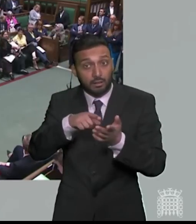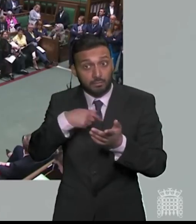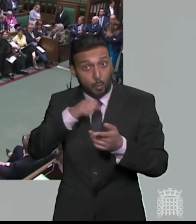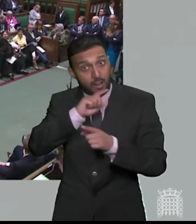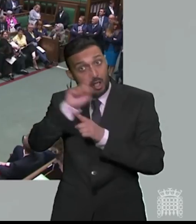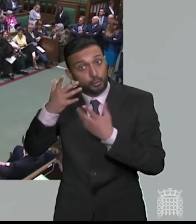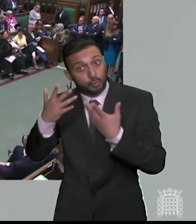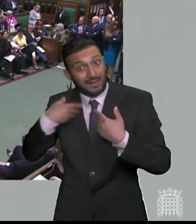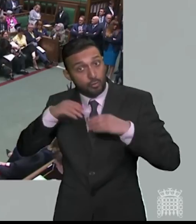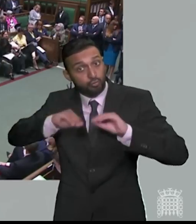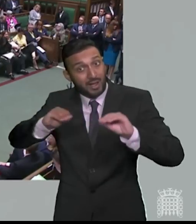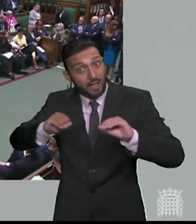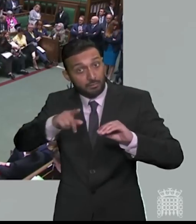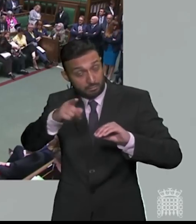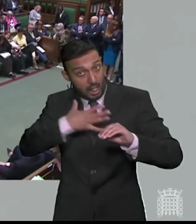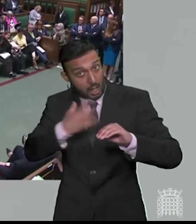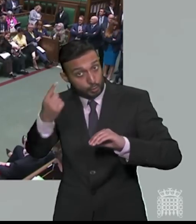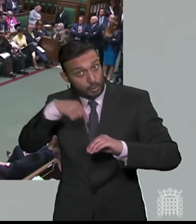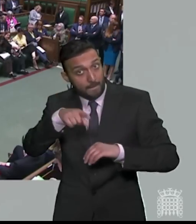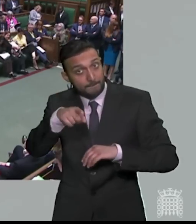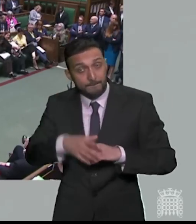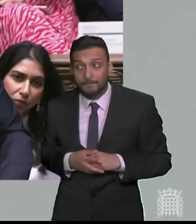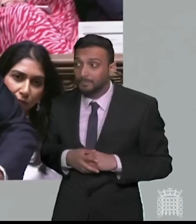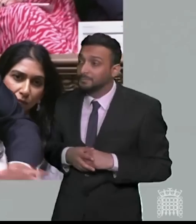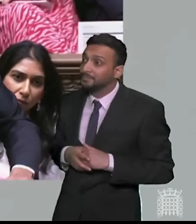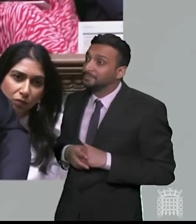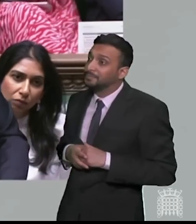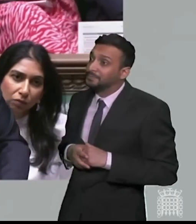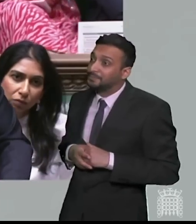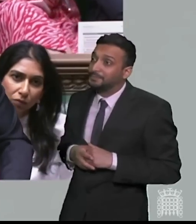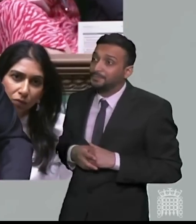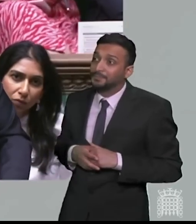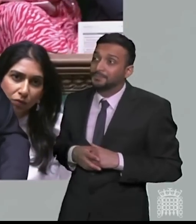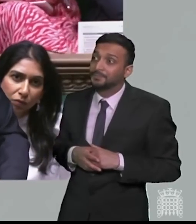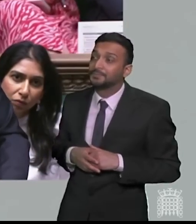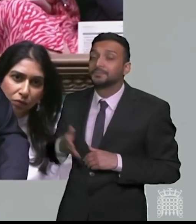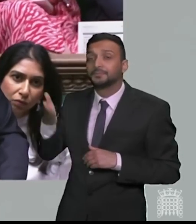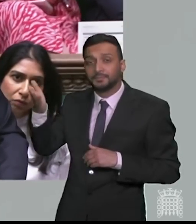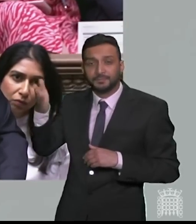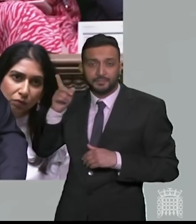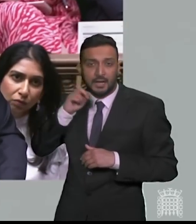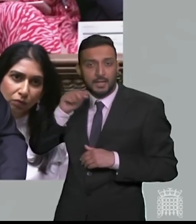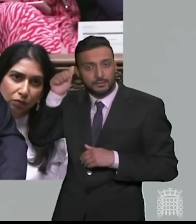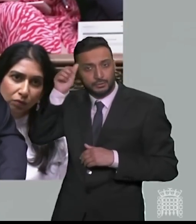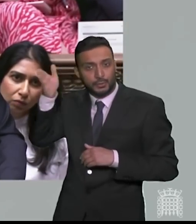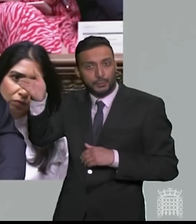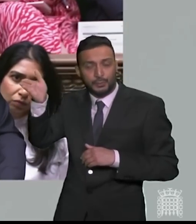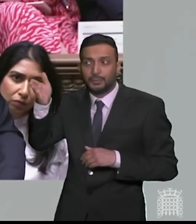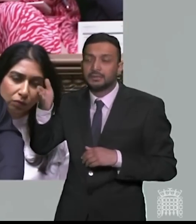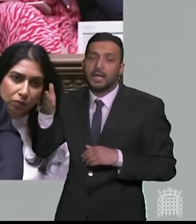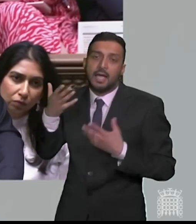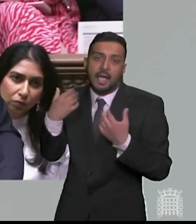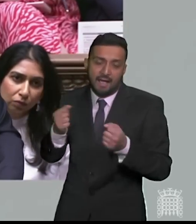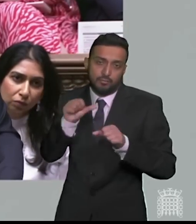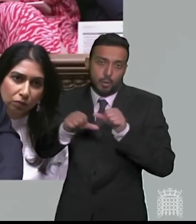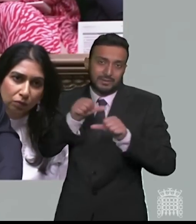Mr. Speaker, as the honourable lady knows, there are processes and procedures in place for ensuring professional standards